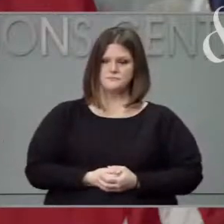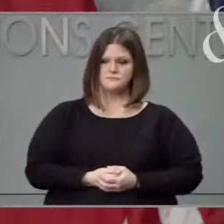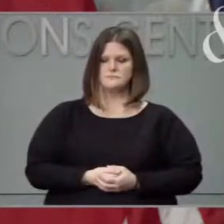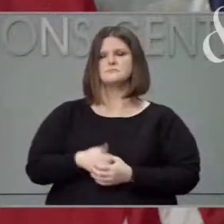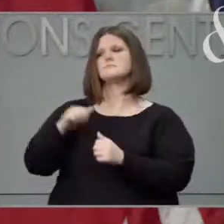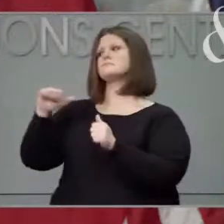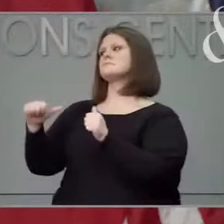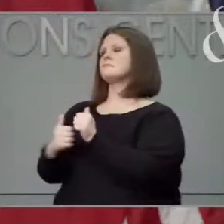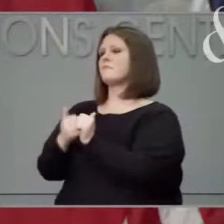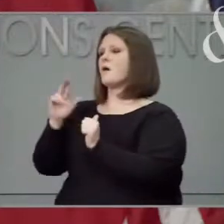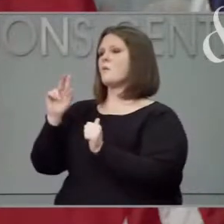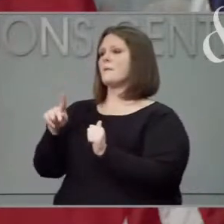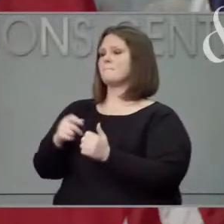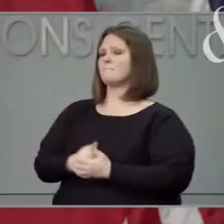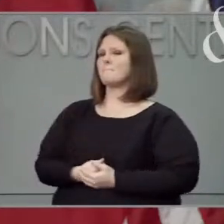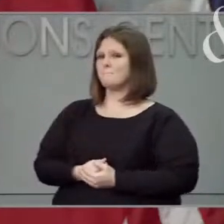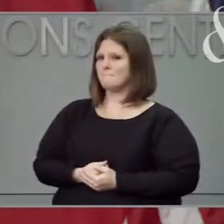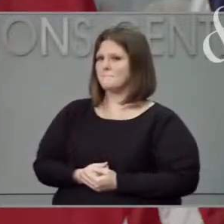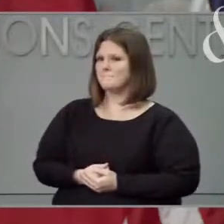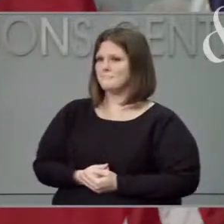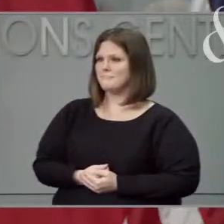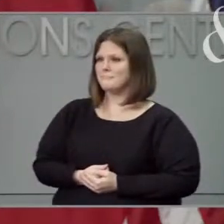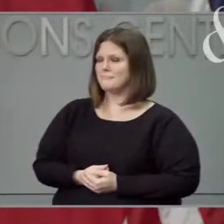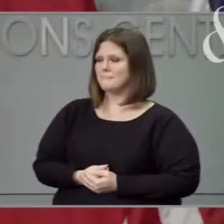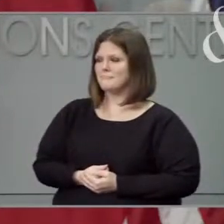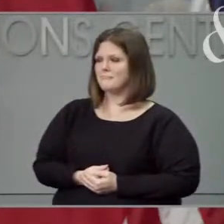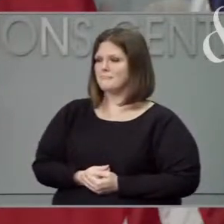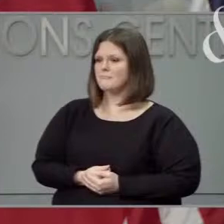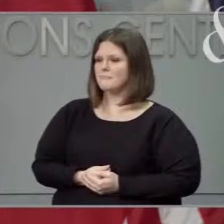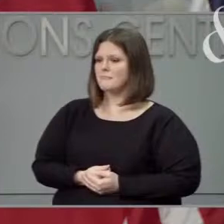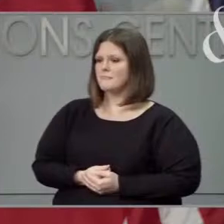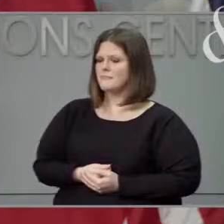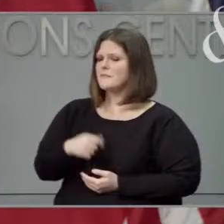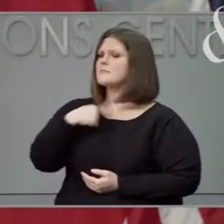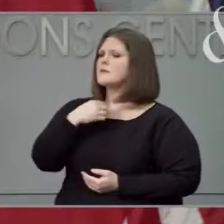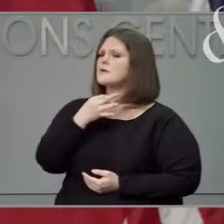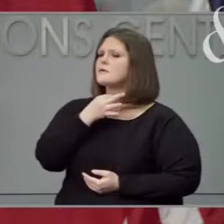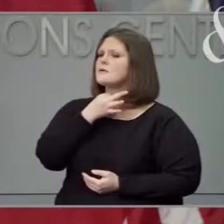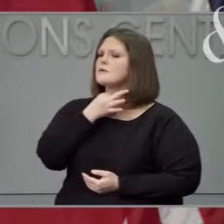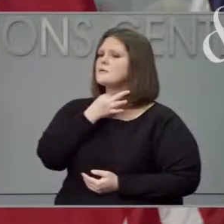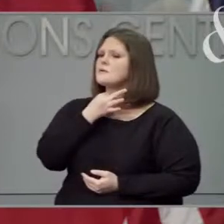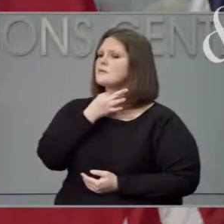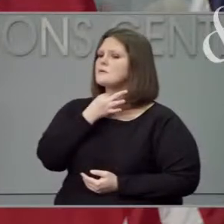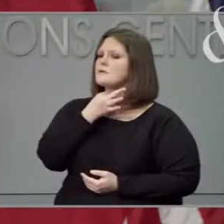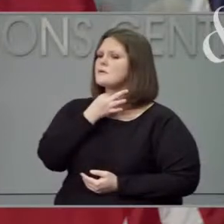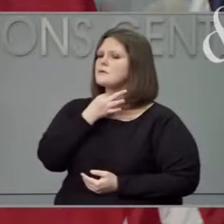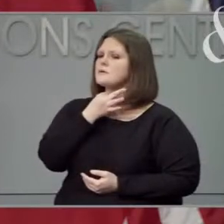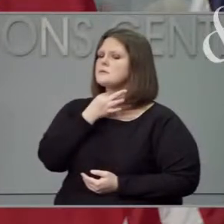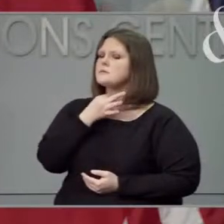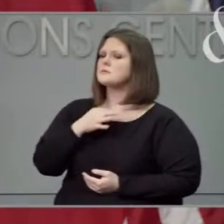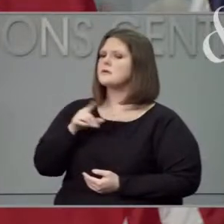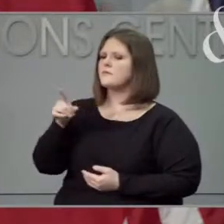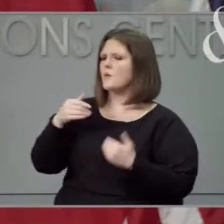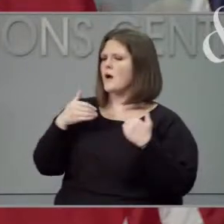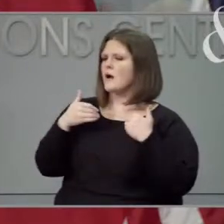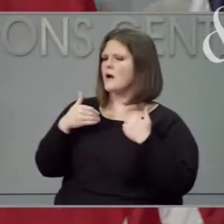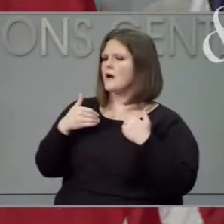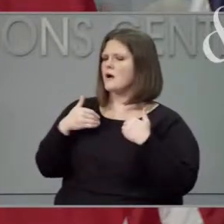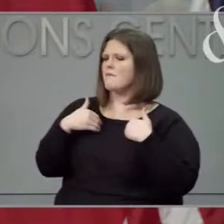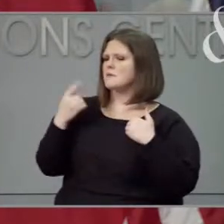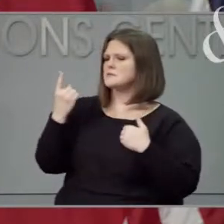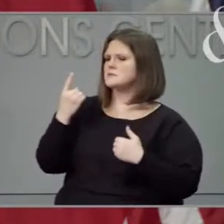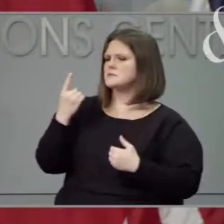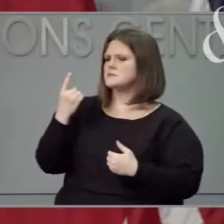We have a follow-up from Jordan Wilkie. I'm wondering if y'all also have a count of some things that could